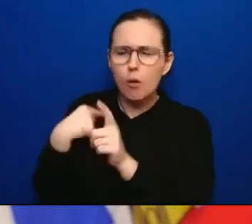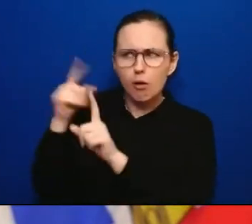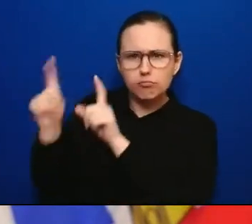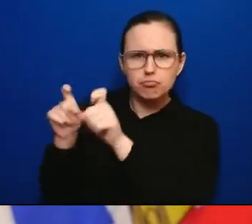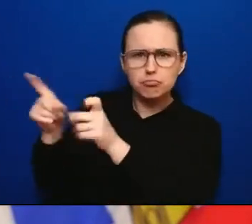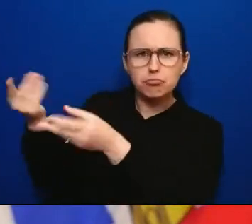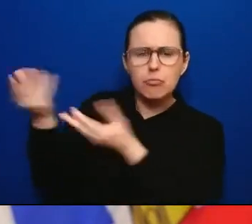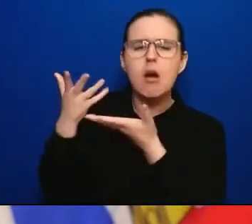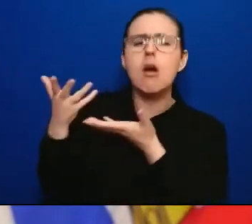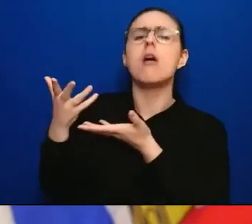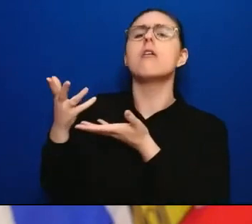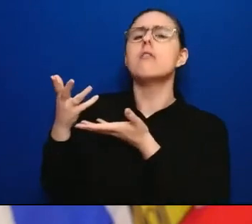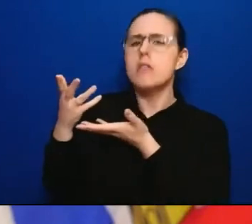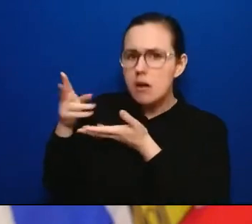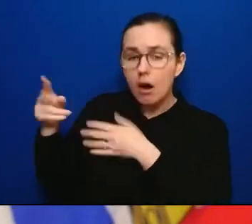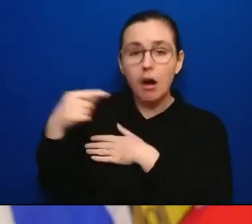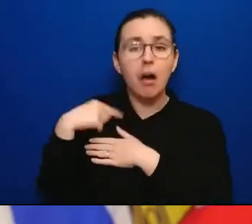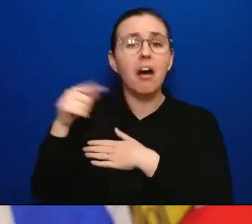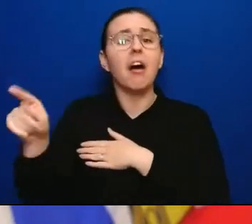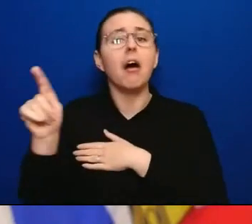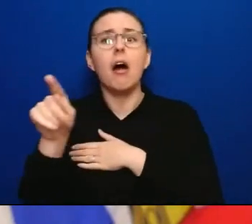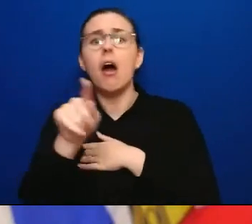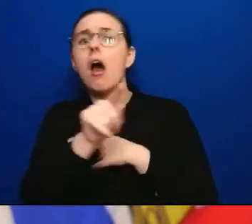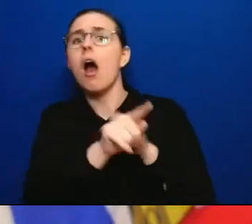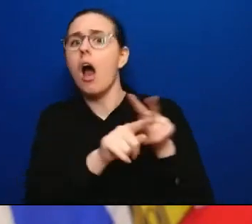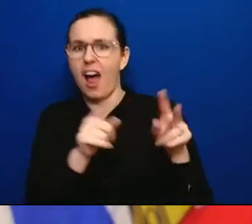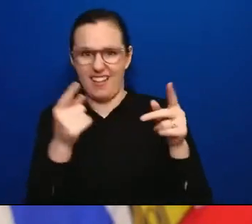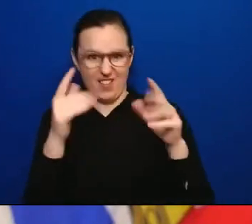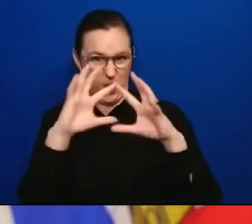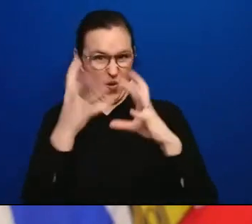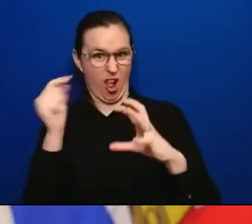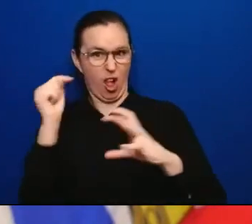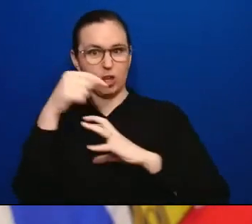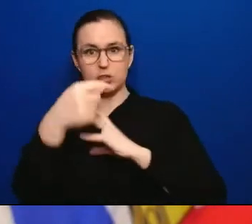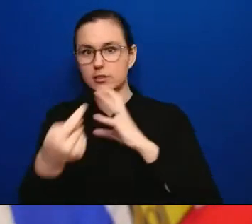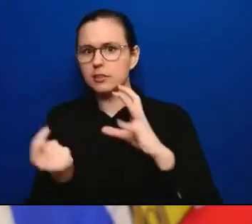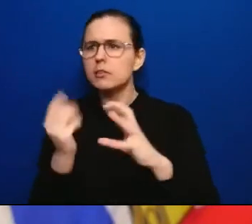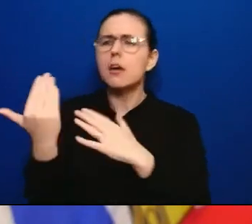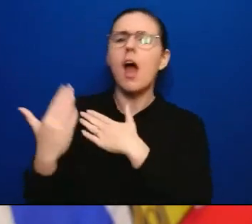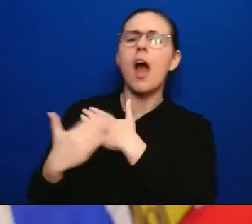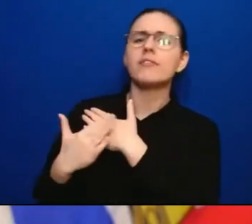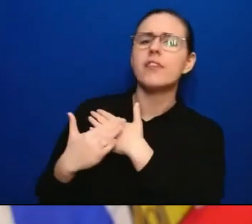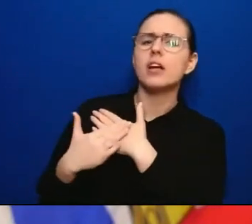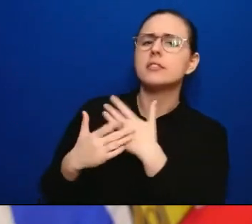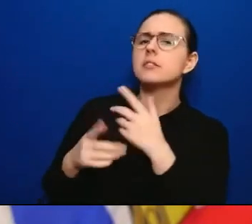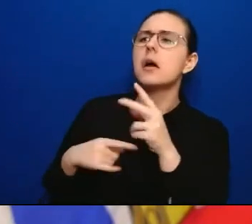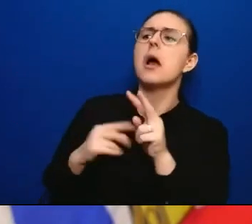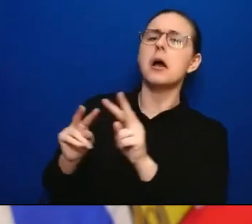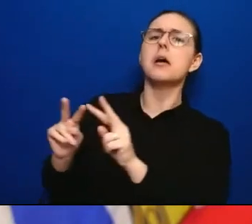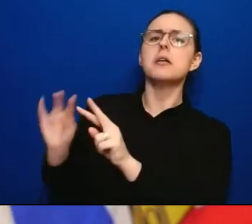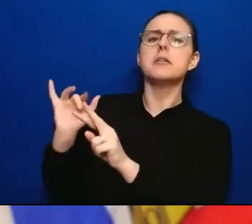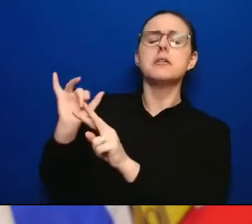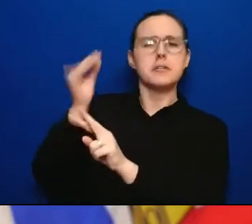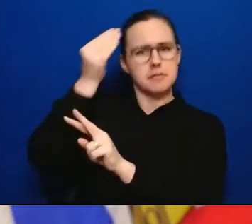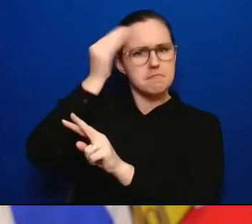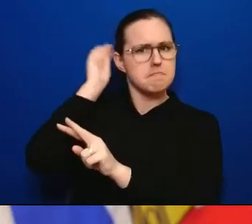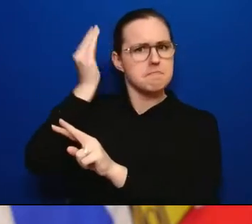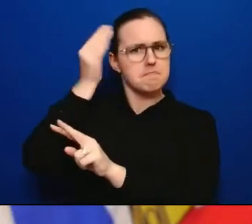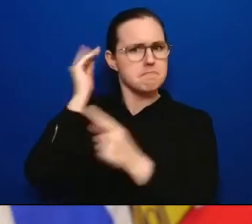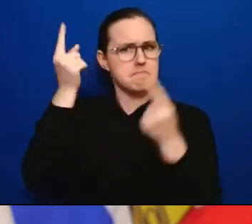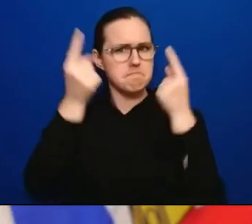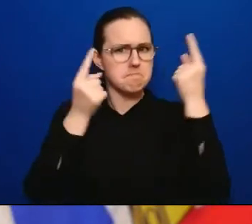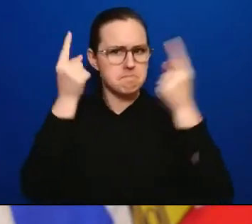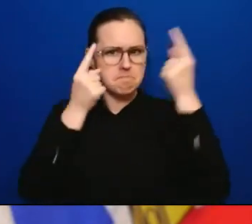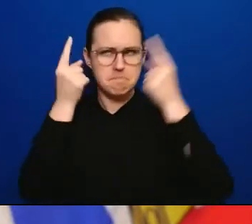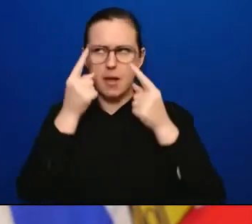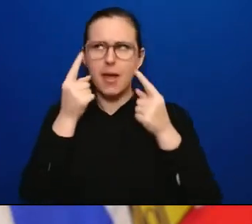they seeing. So we take the advice that we're seeing from places around the world, and ours is always a little bit different.